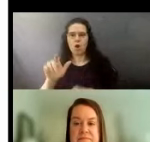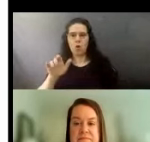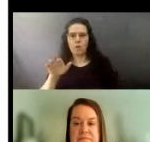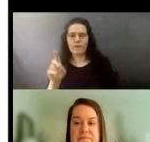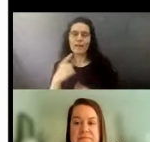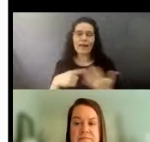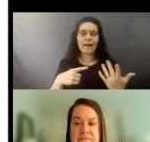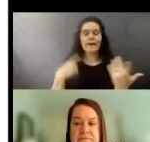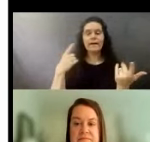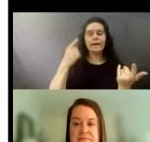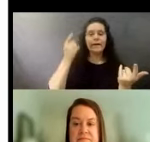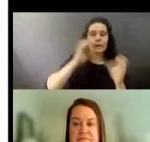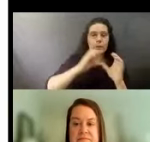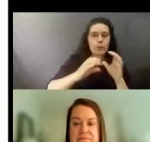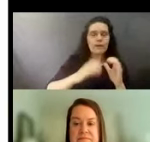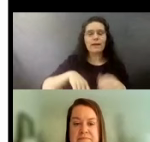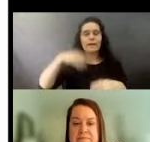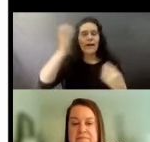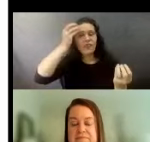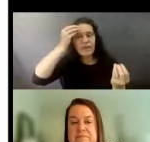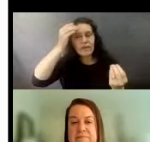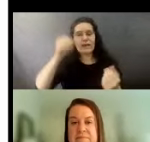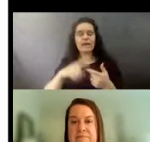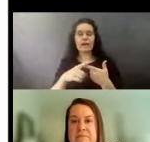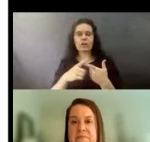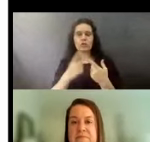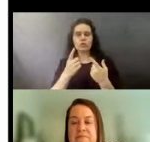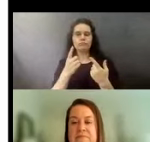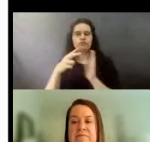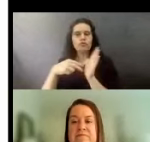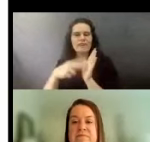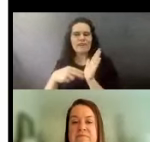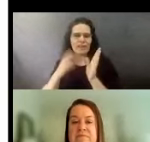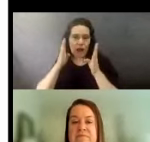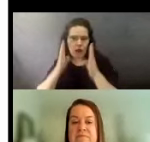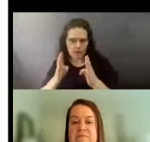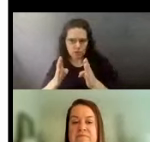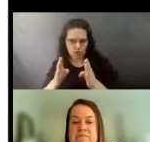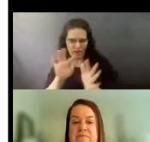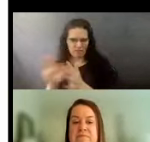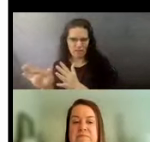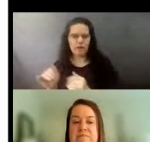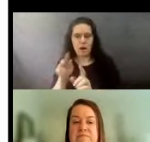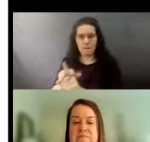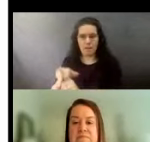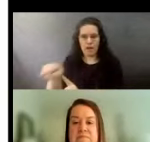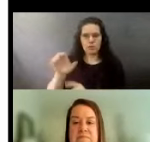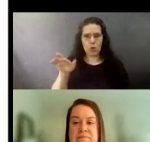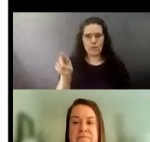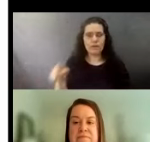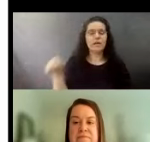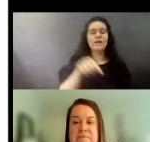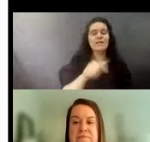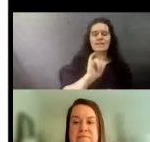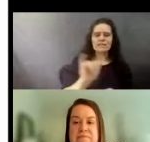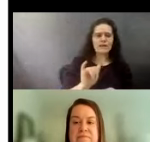reading or concentrating. And the same with major bodily functions. There are a number that are very relevant